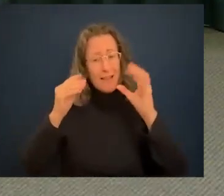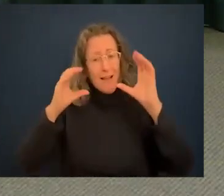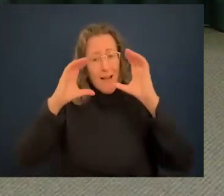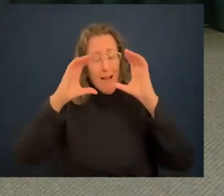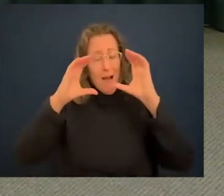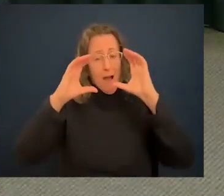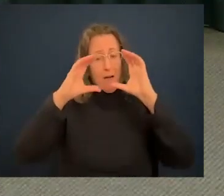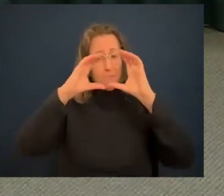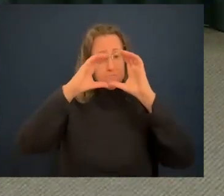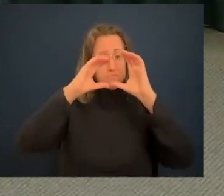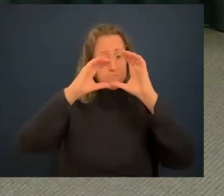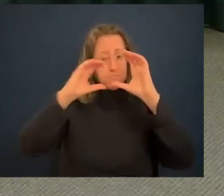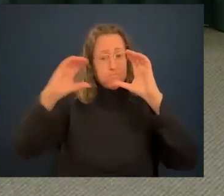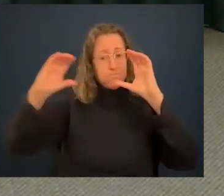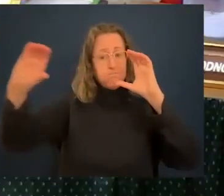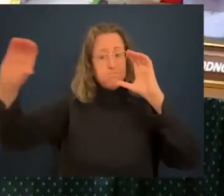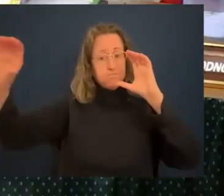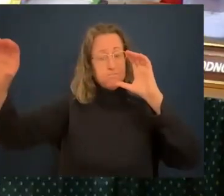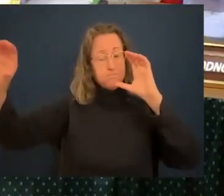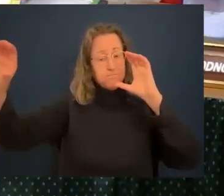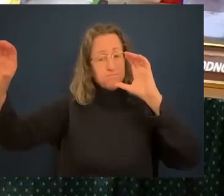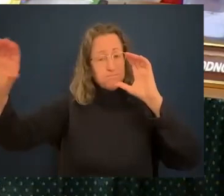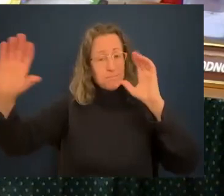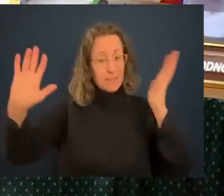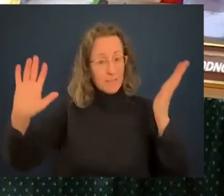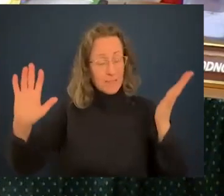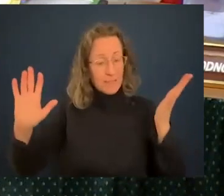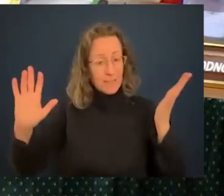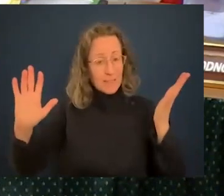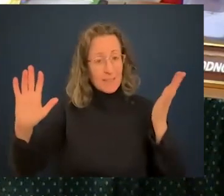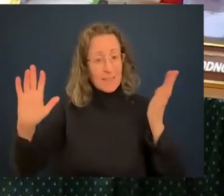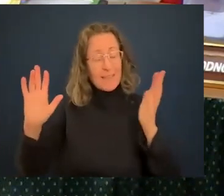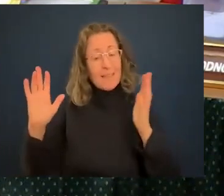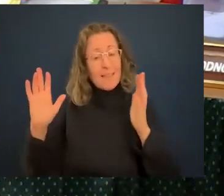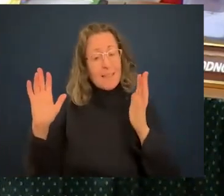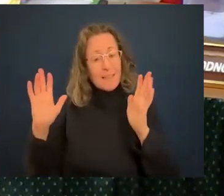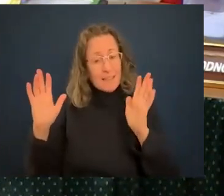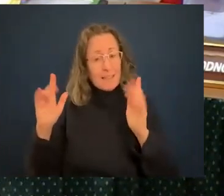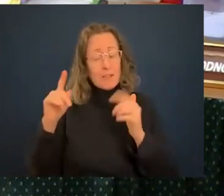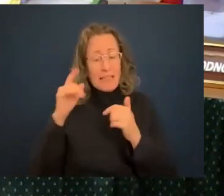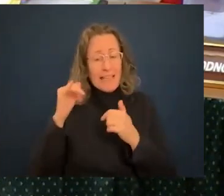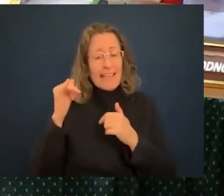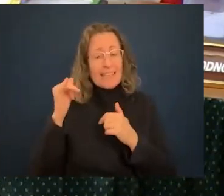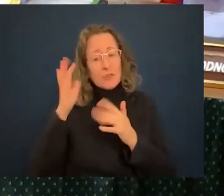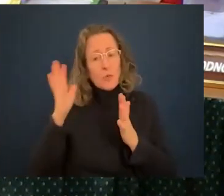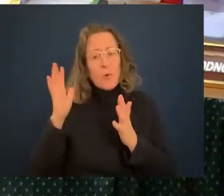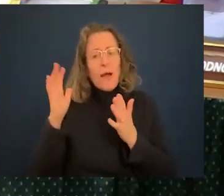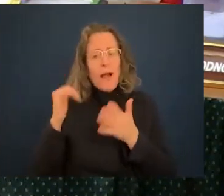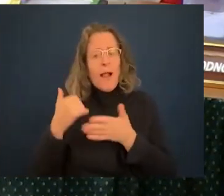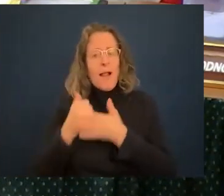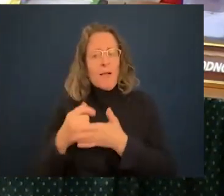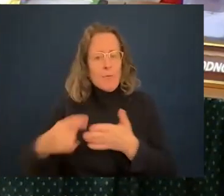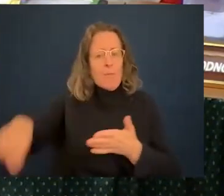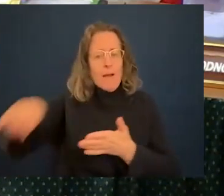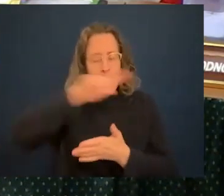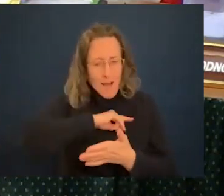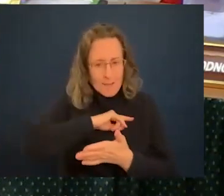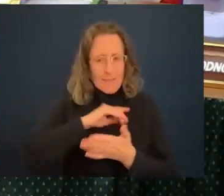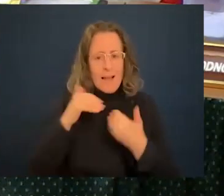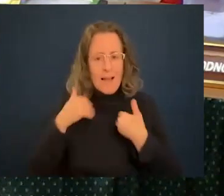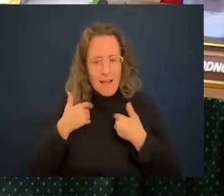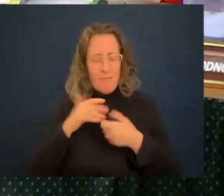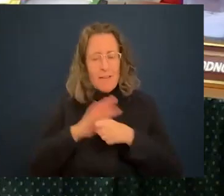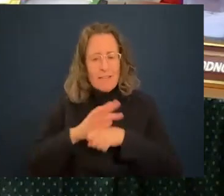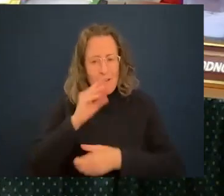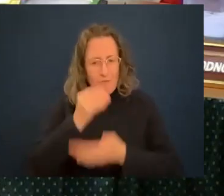or not it's prudent to go to Municipal Fire EMS right that's and that says putting that out there as far as the decision